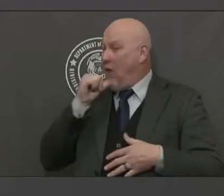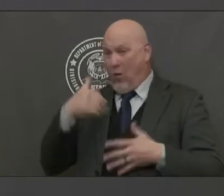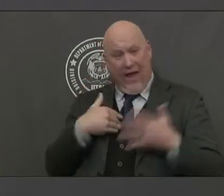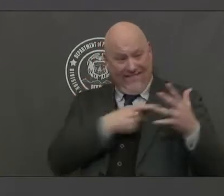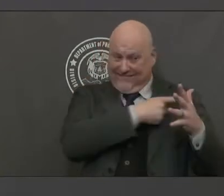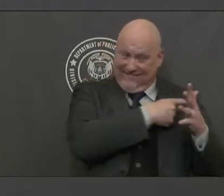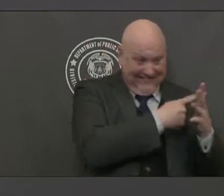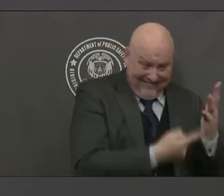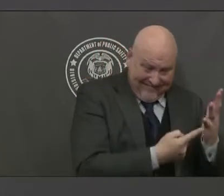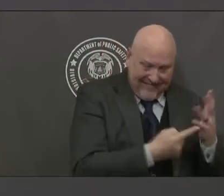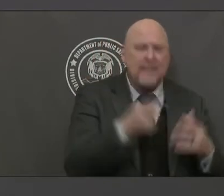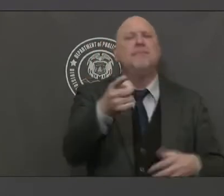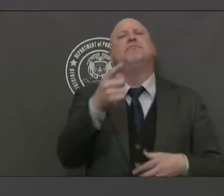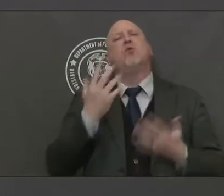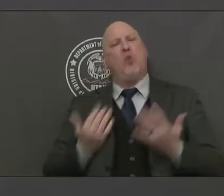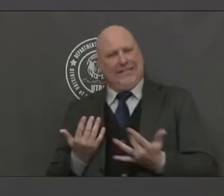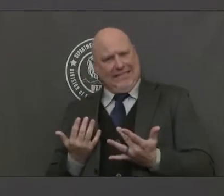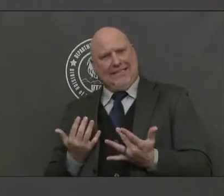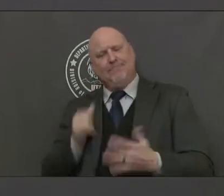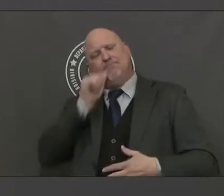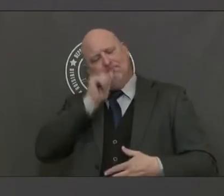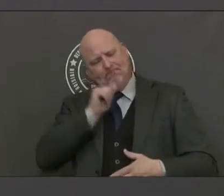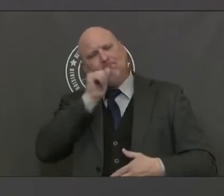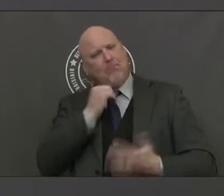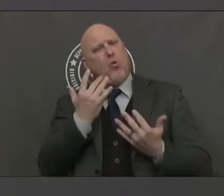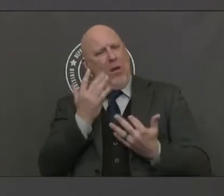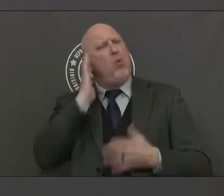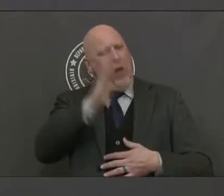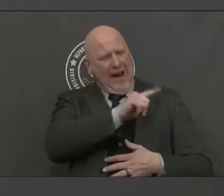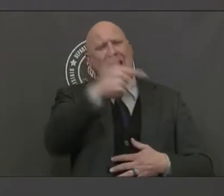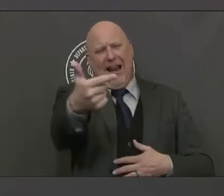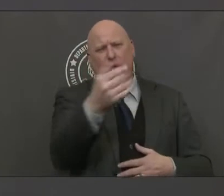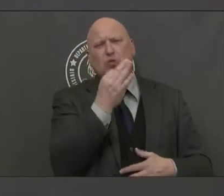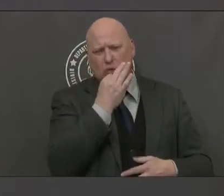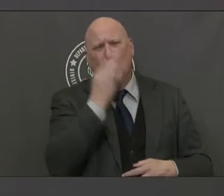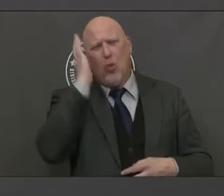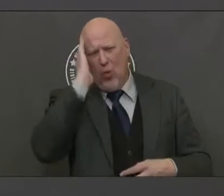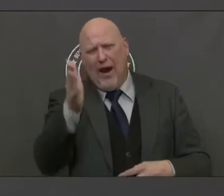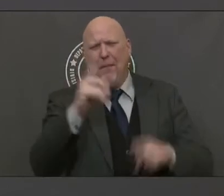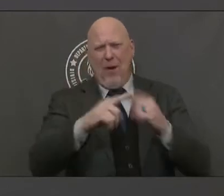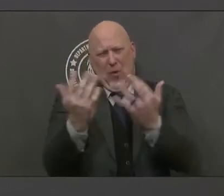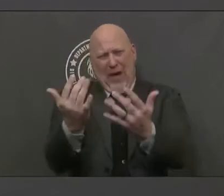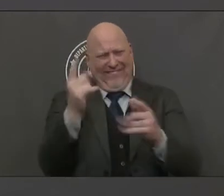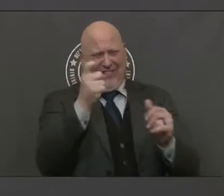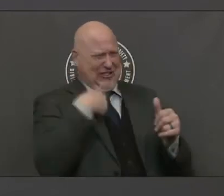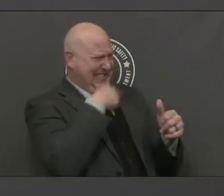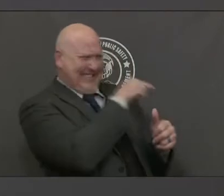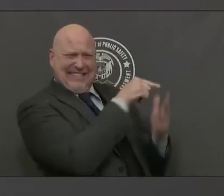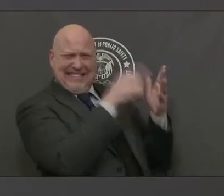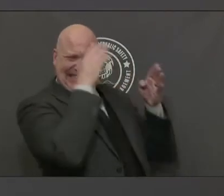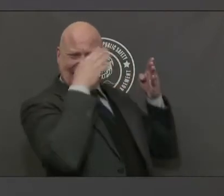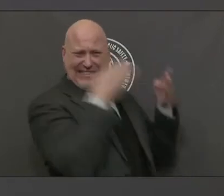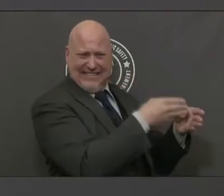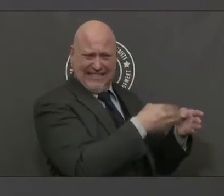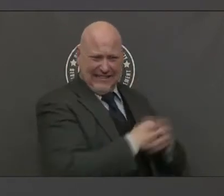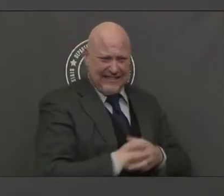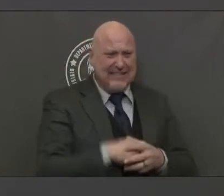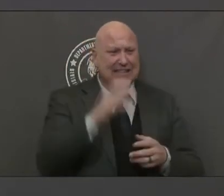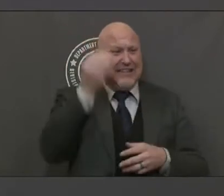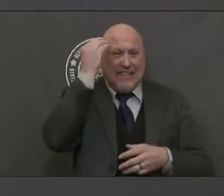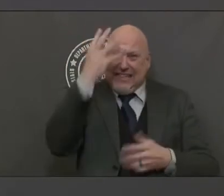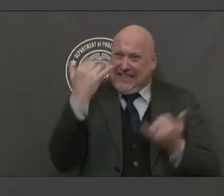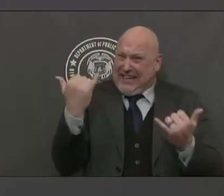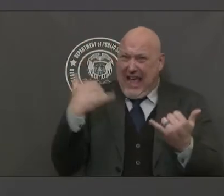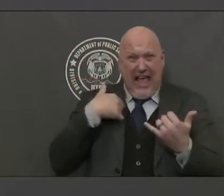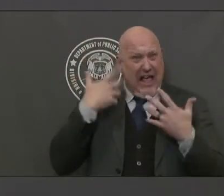have so many more vaccines coming, and they're coming soon. But we're prioritizing these individuals, again, based on age and